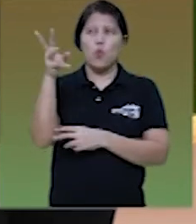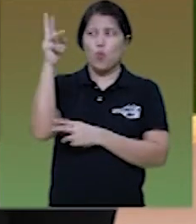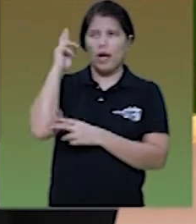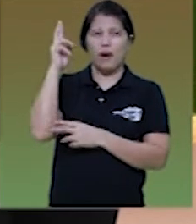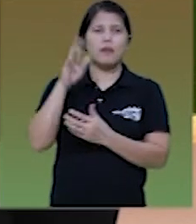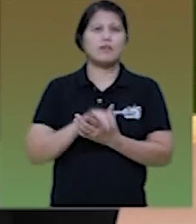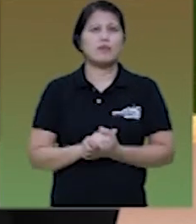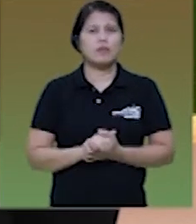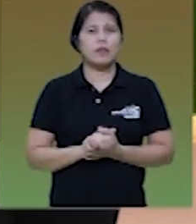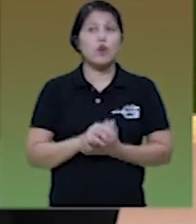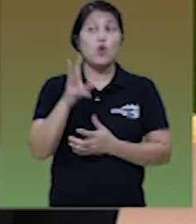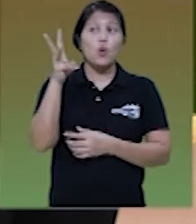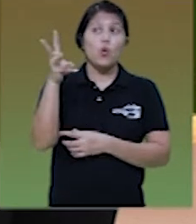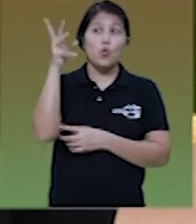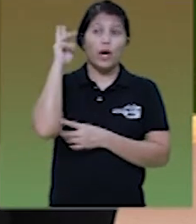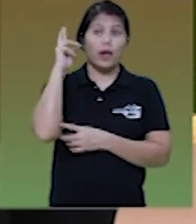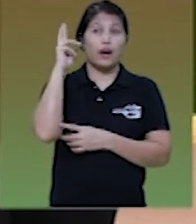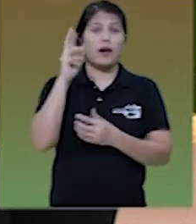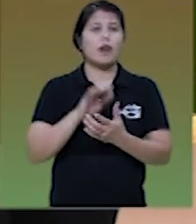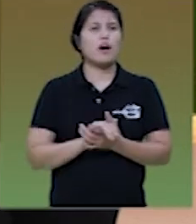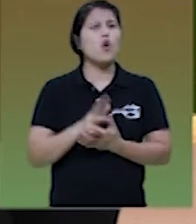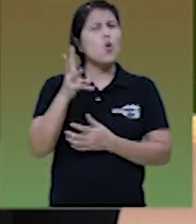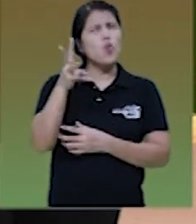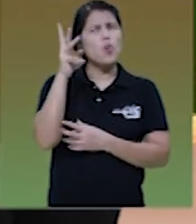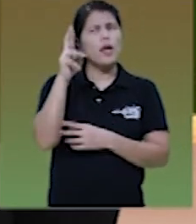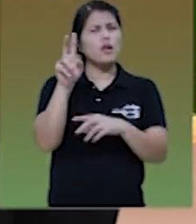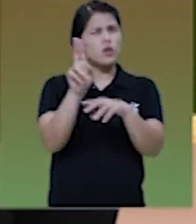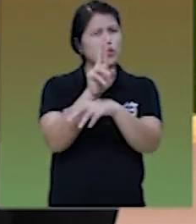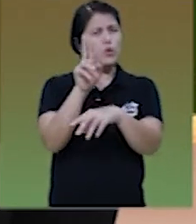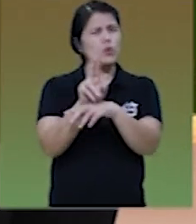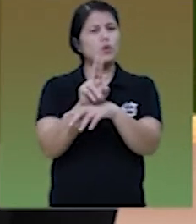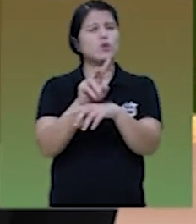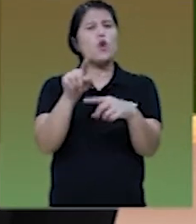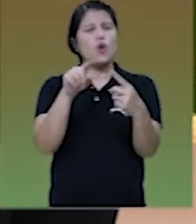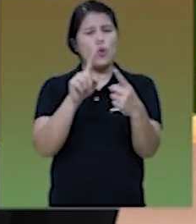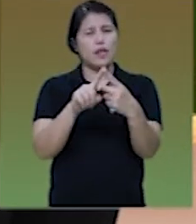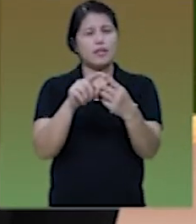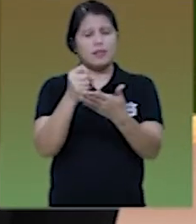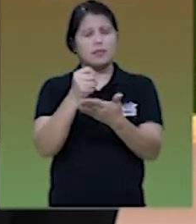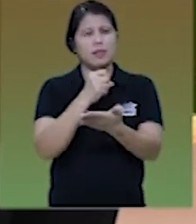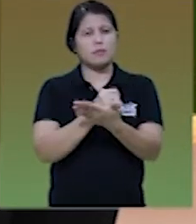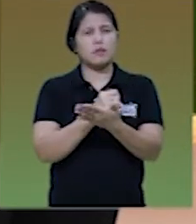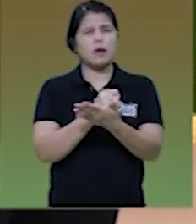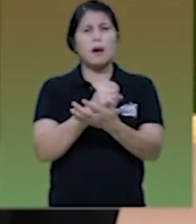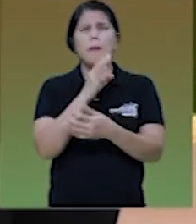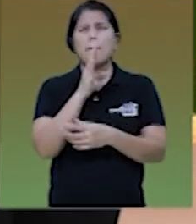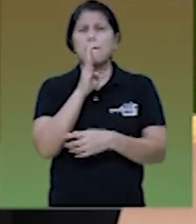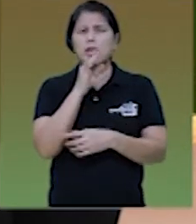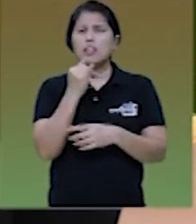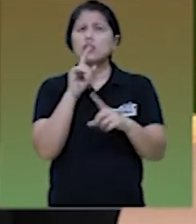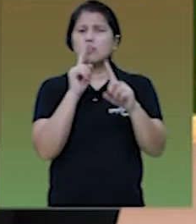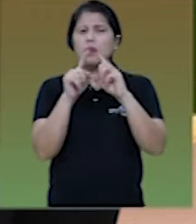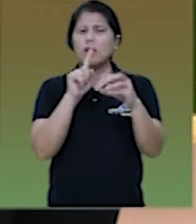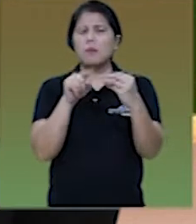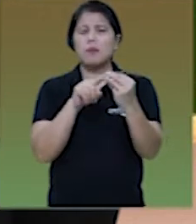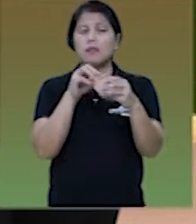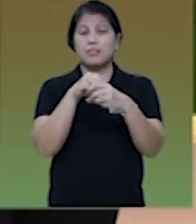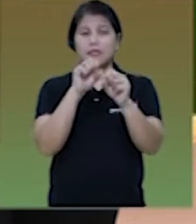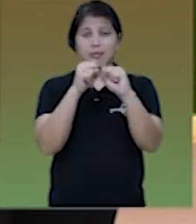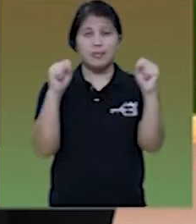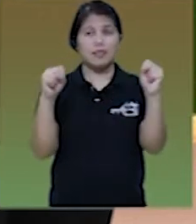The be verb is were. Were is used when the subject or the one being talked about in the